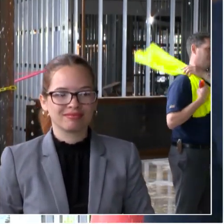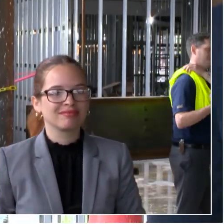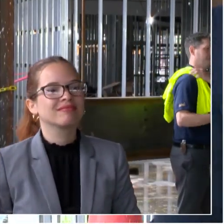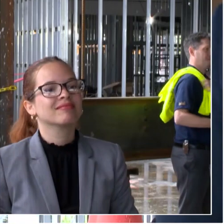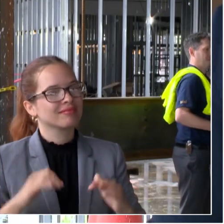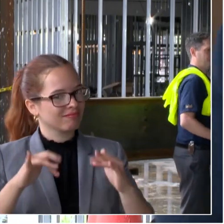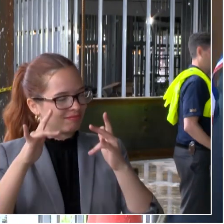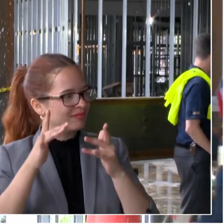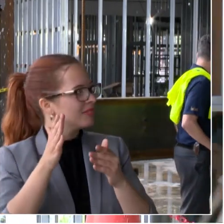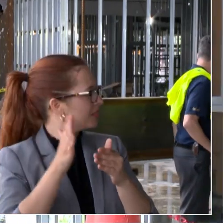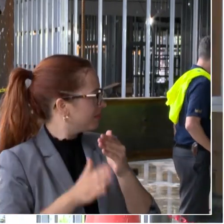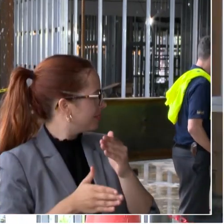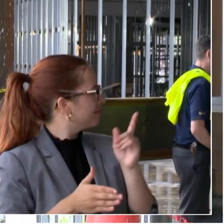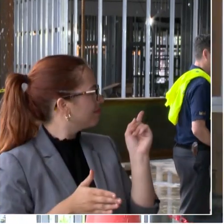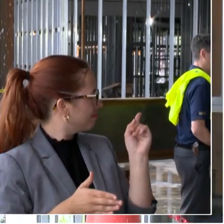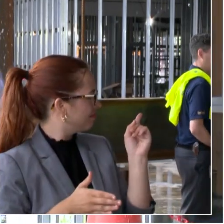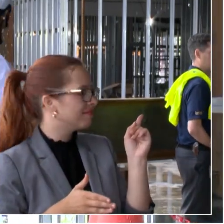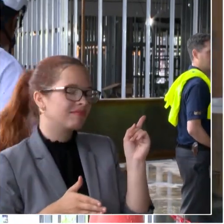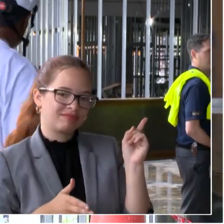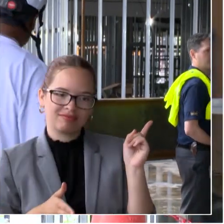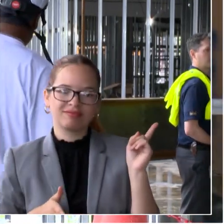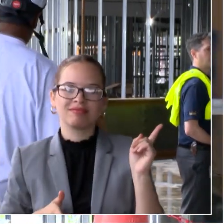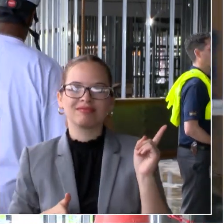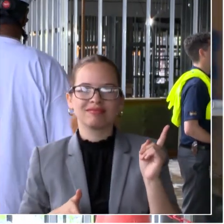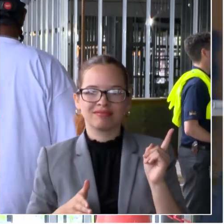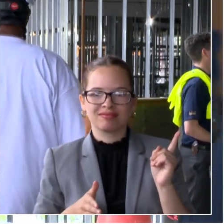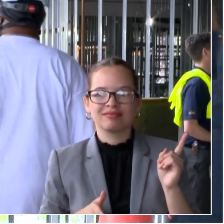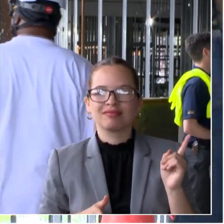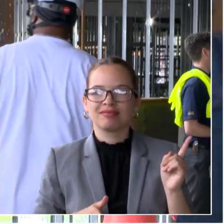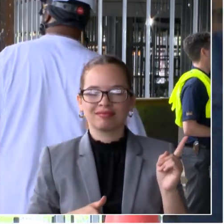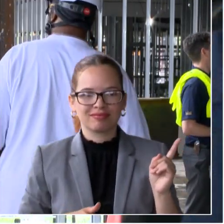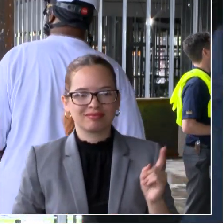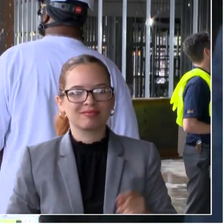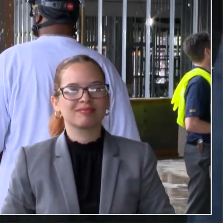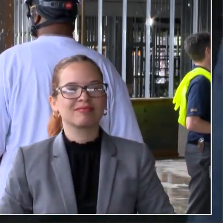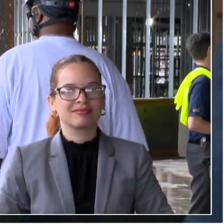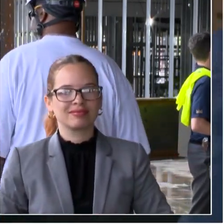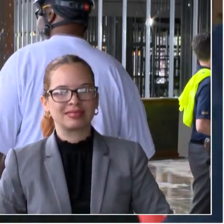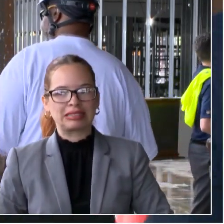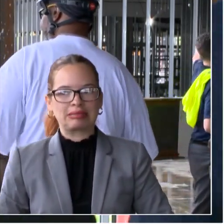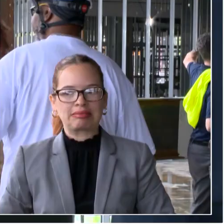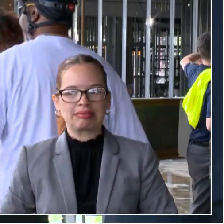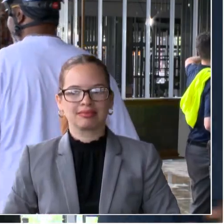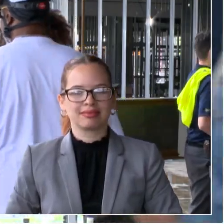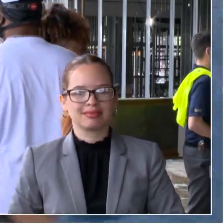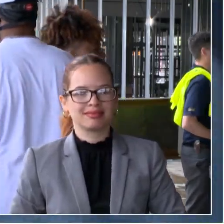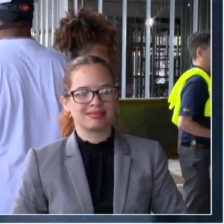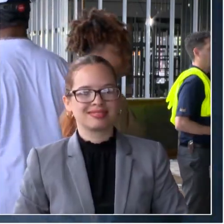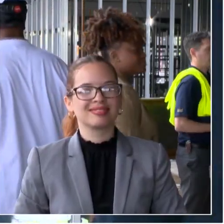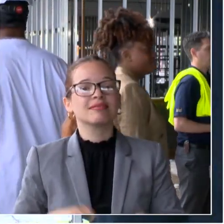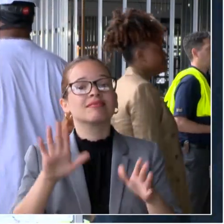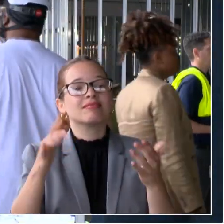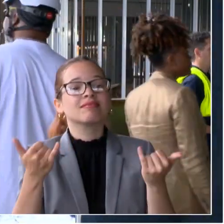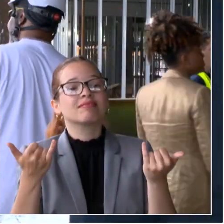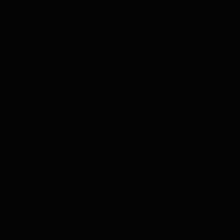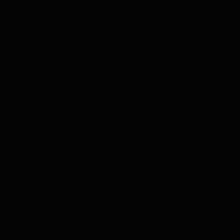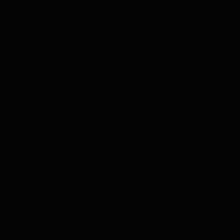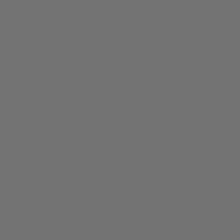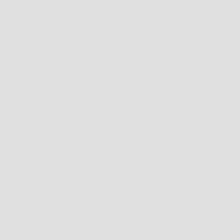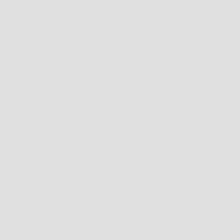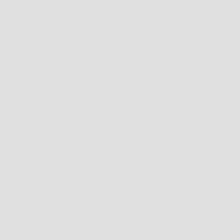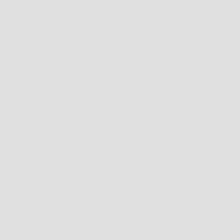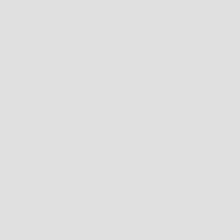Employment Services, they have been outstanding partners in this process. And the team over at C2JV has been